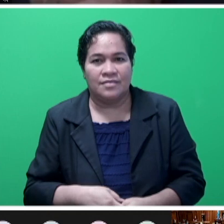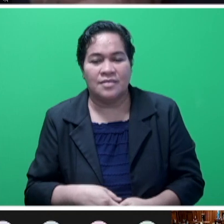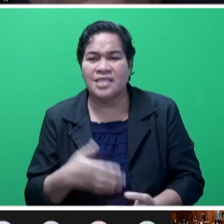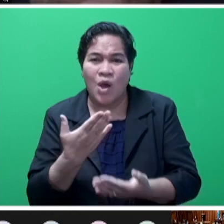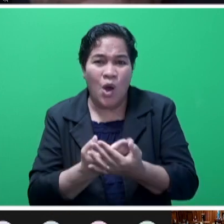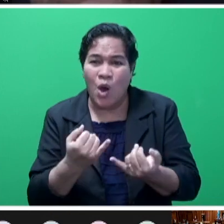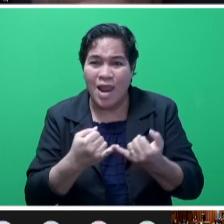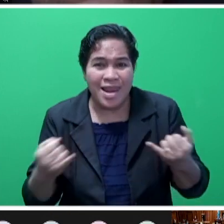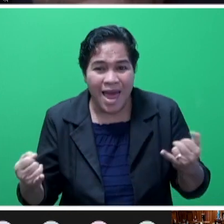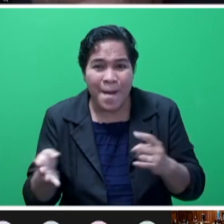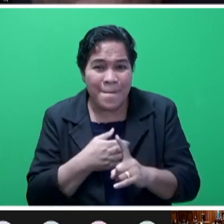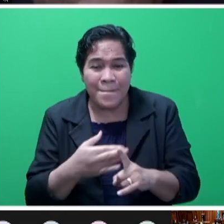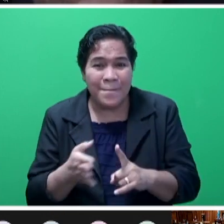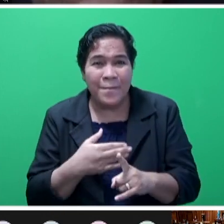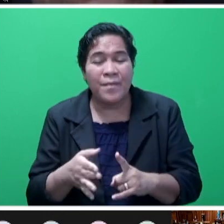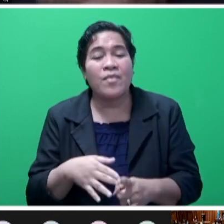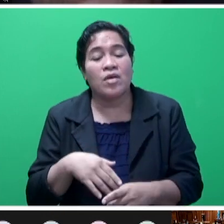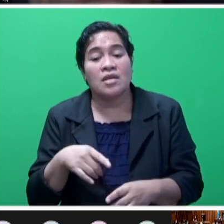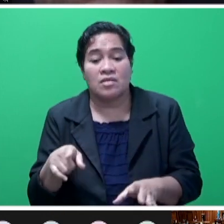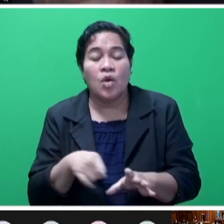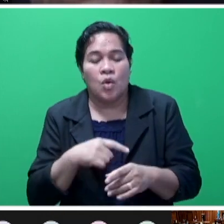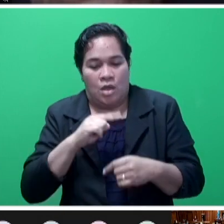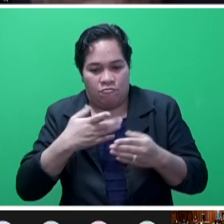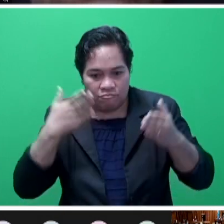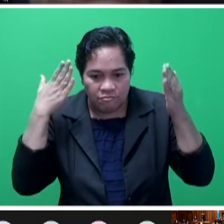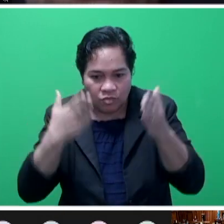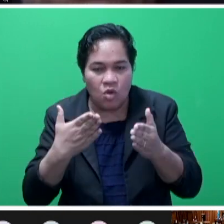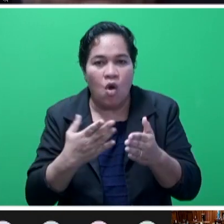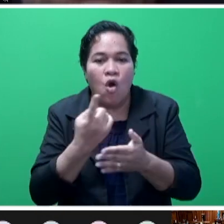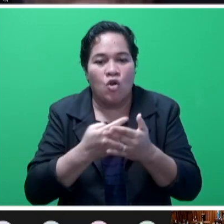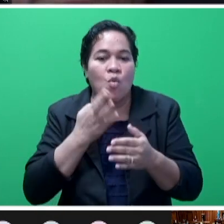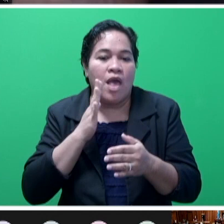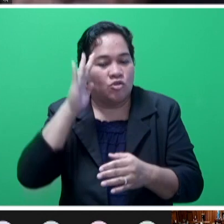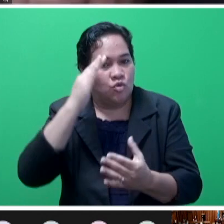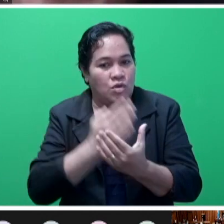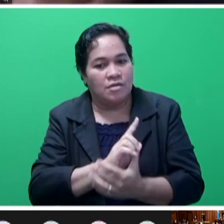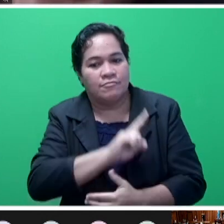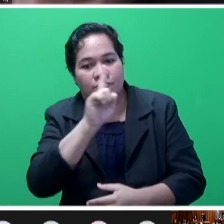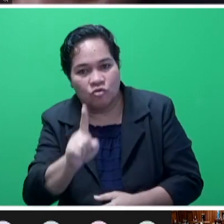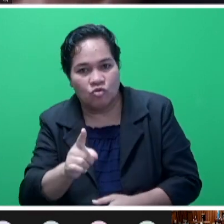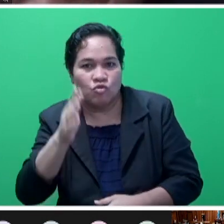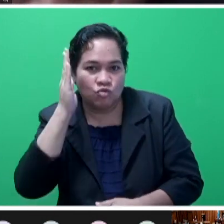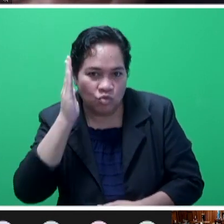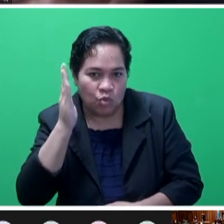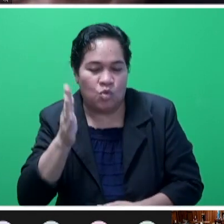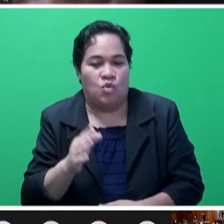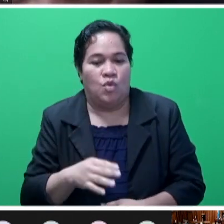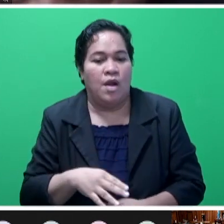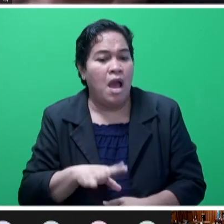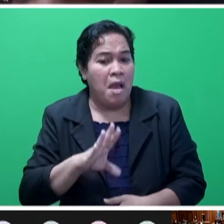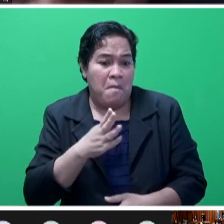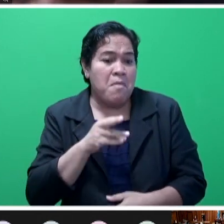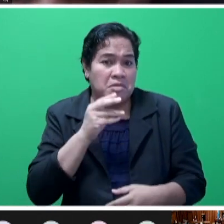responsibility for our students during school hours. And in this case, when students have access to internet and computer labs, they may be